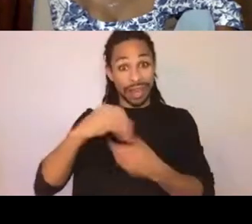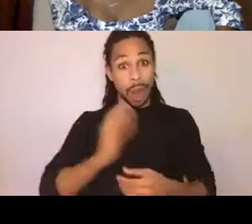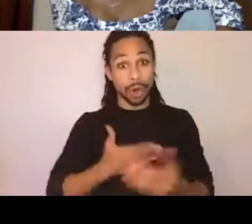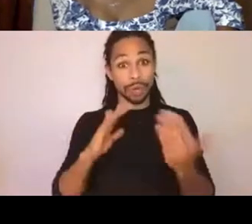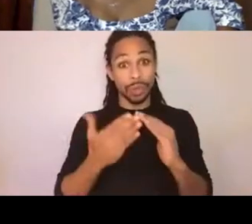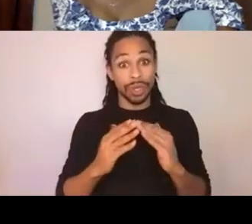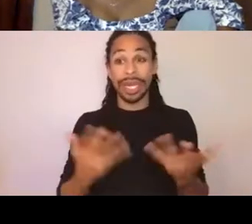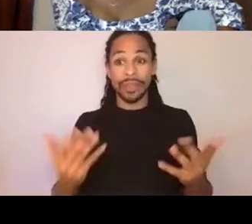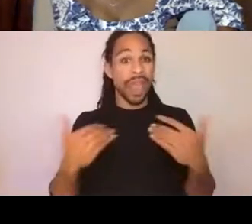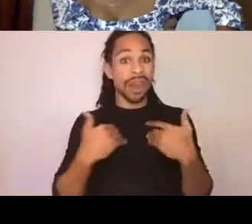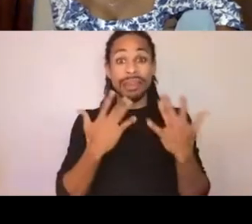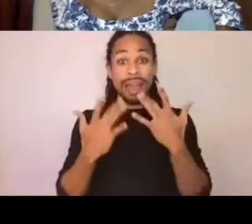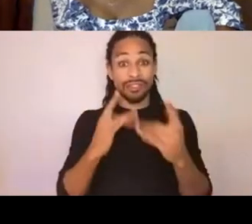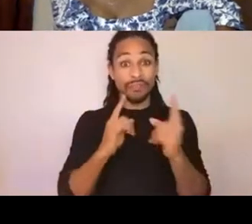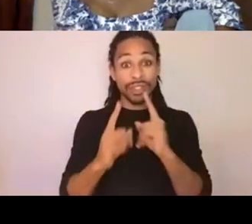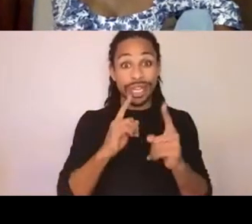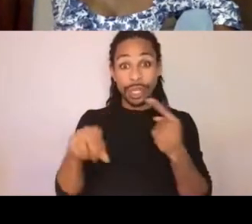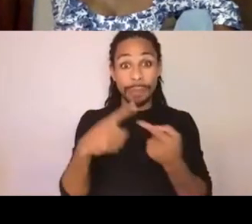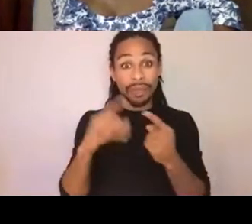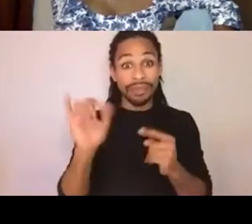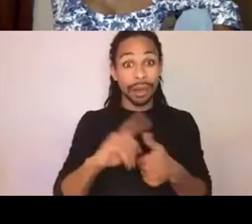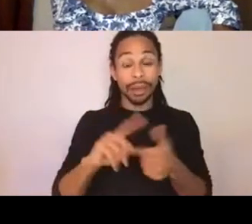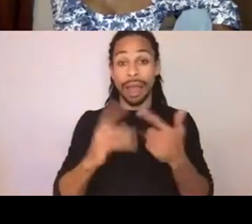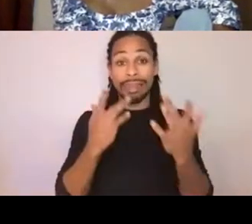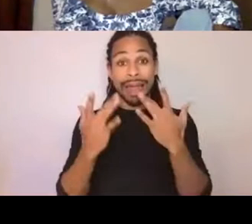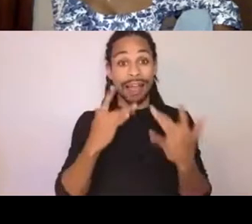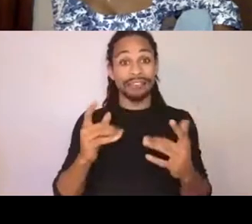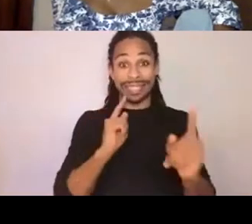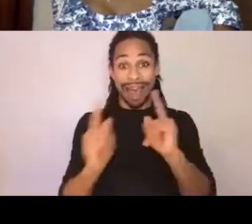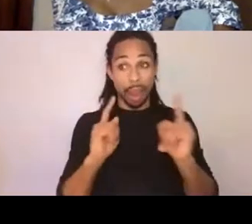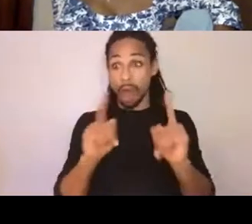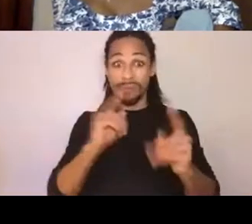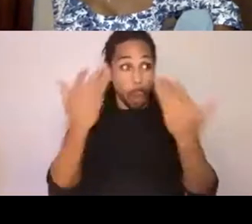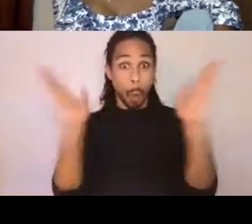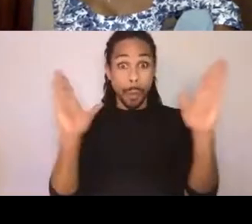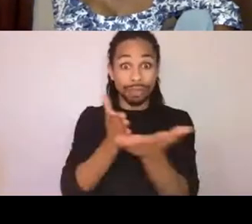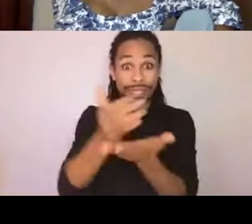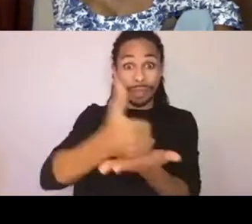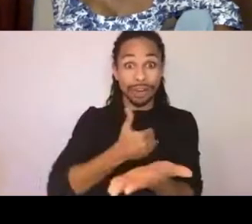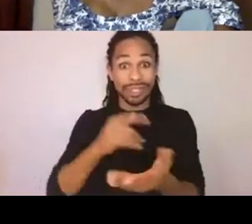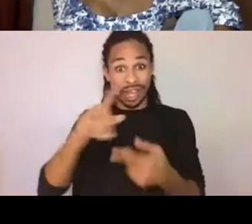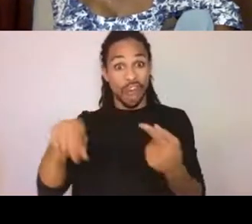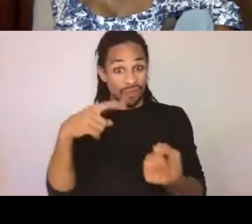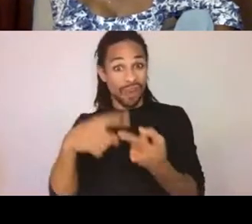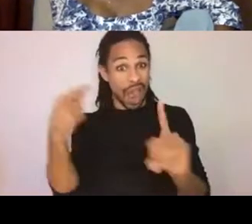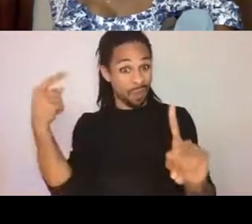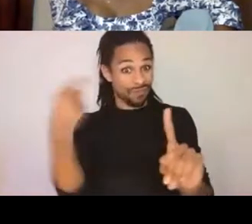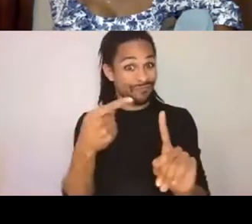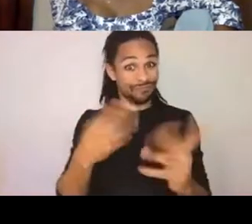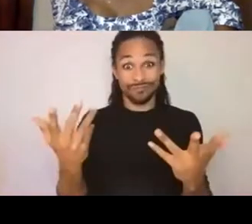a lack of conversation, a lack of dialogue around it, and that all of this discussion, all of this